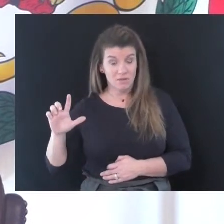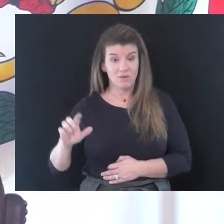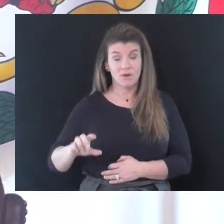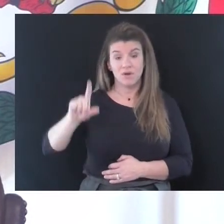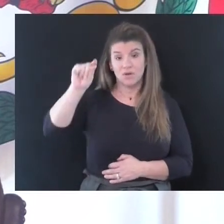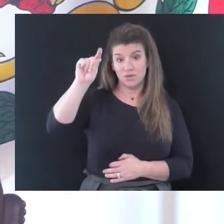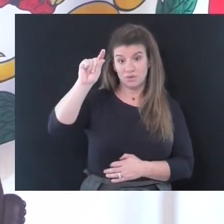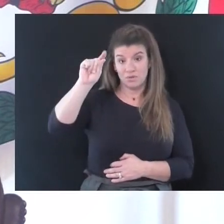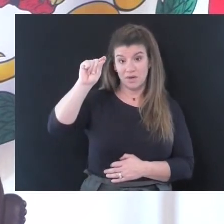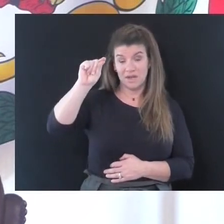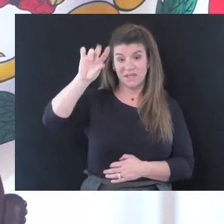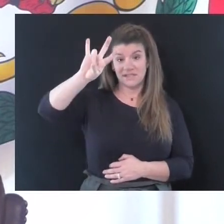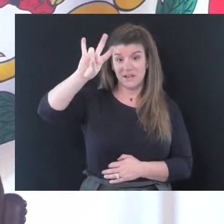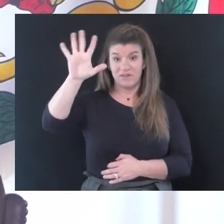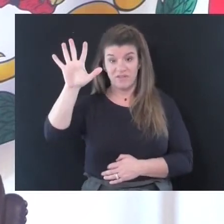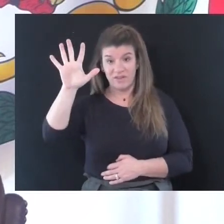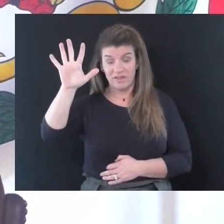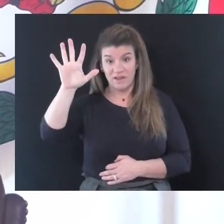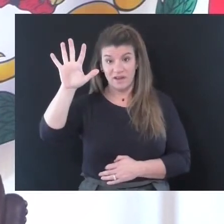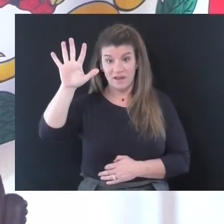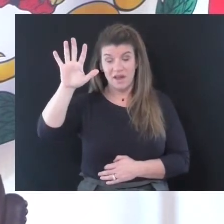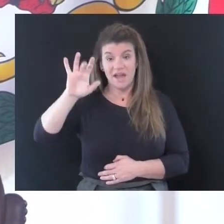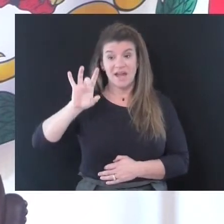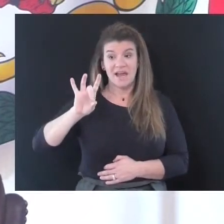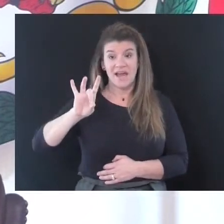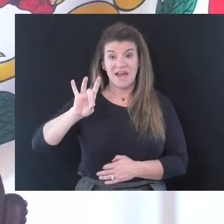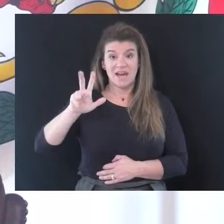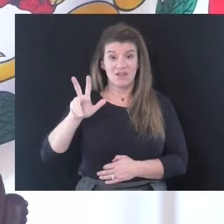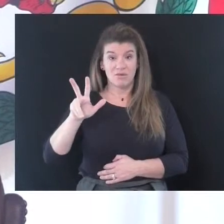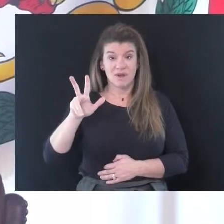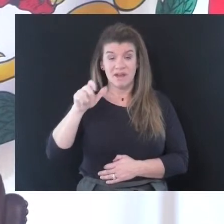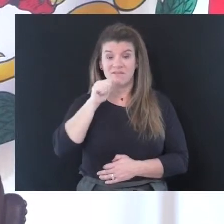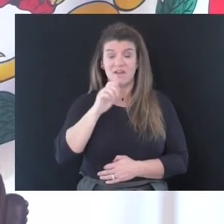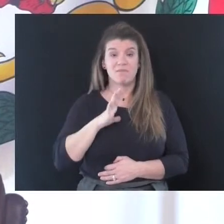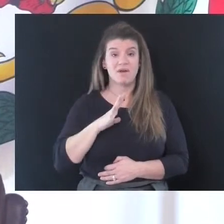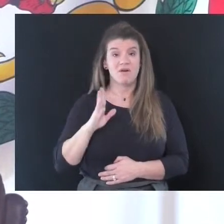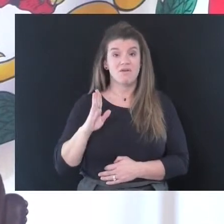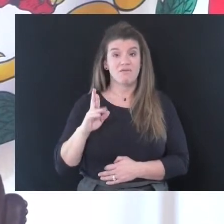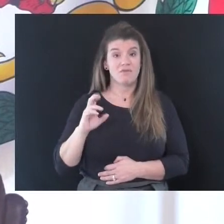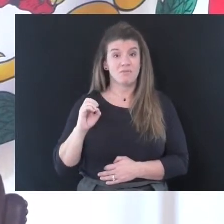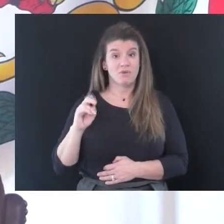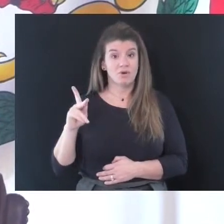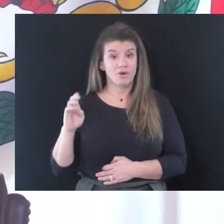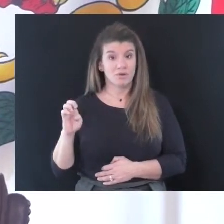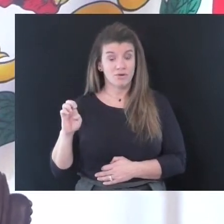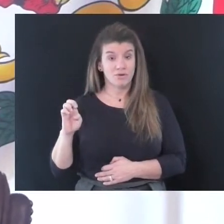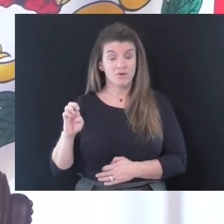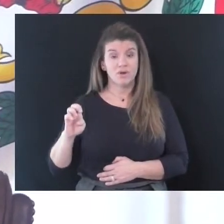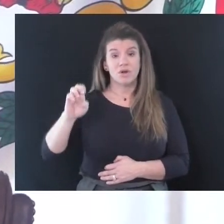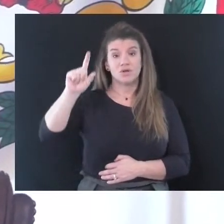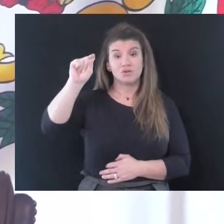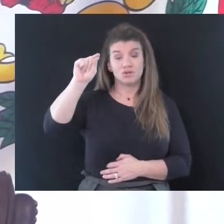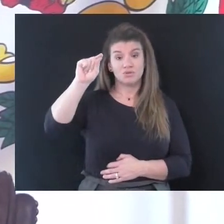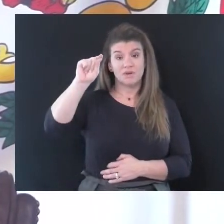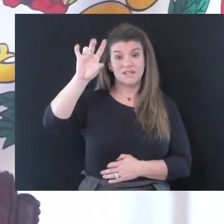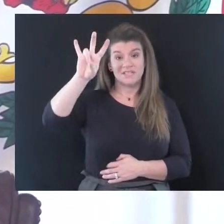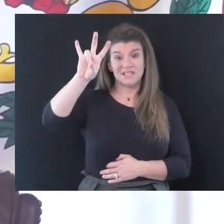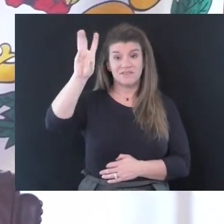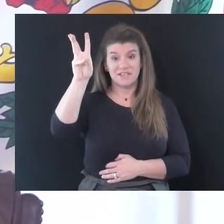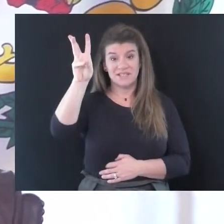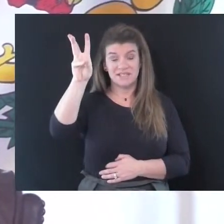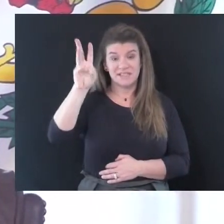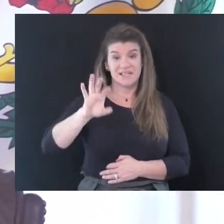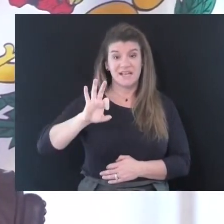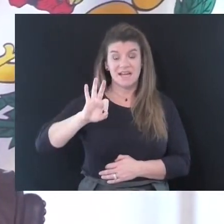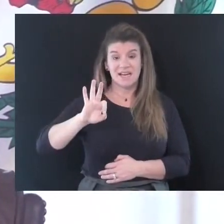Our 2,075th death, an 83-year-old female from Brooke County. Our 2,076th death,